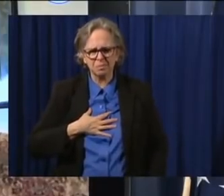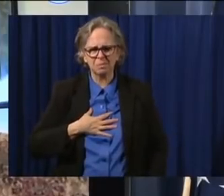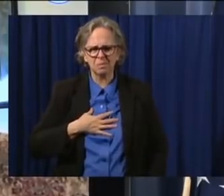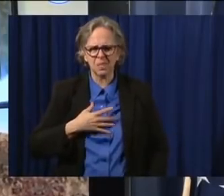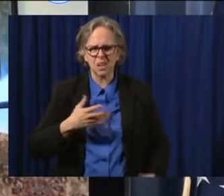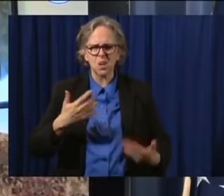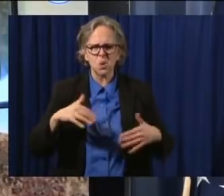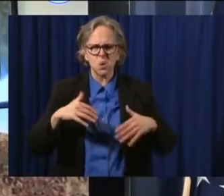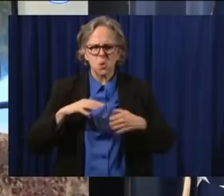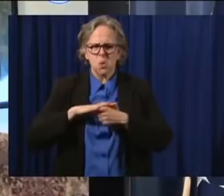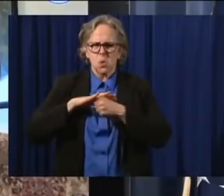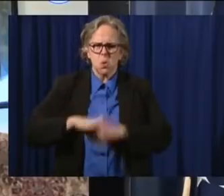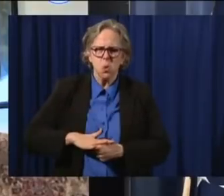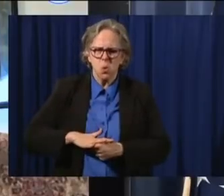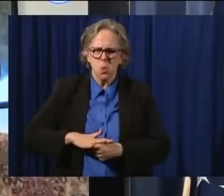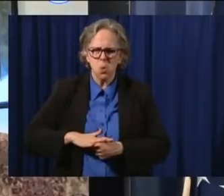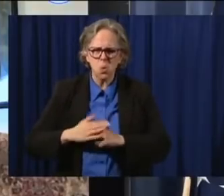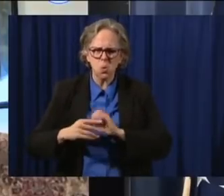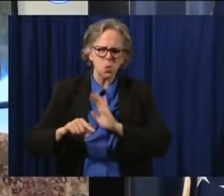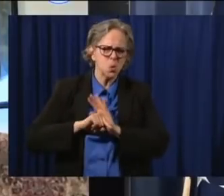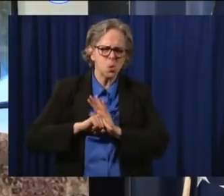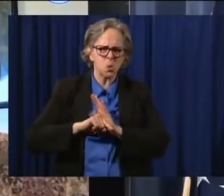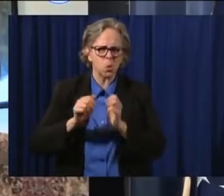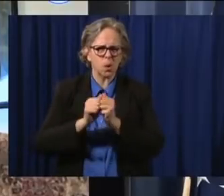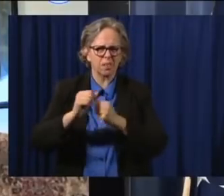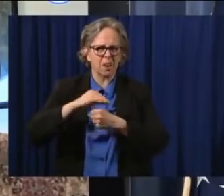experiencing. So